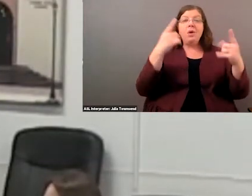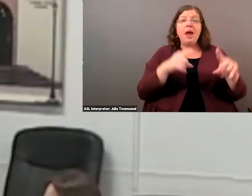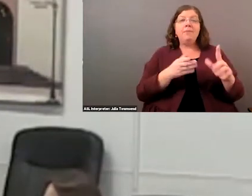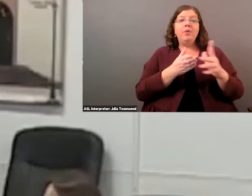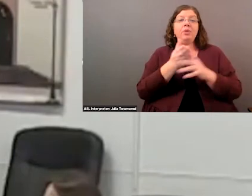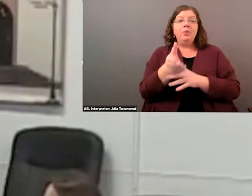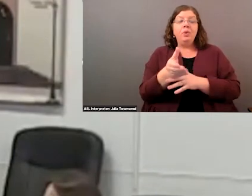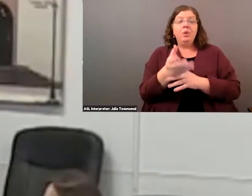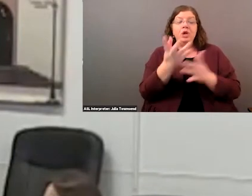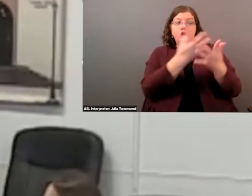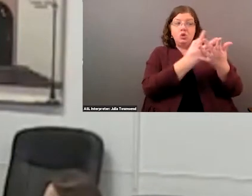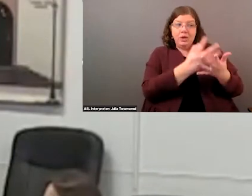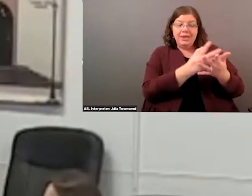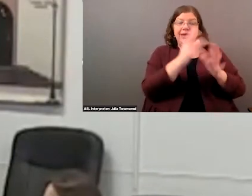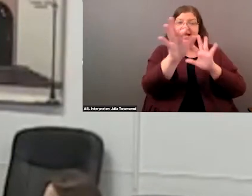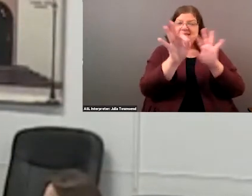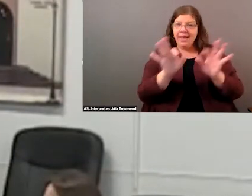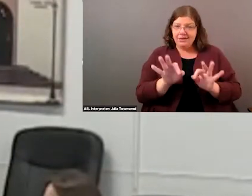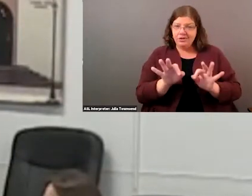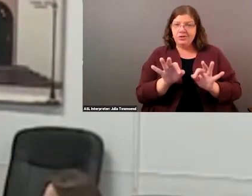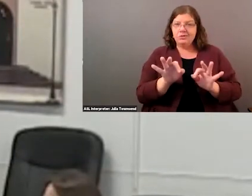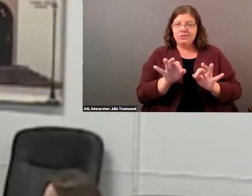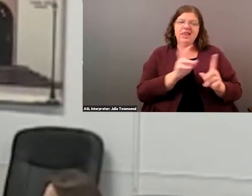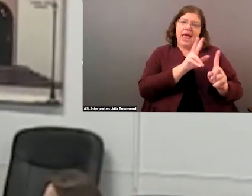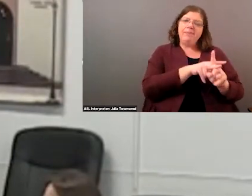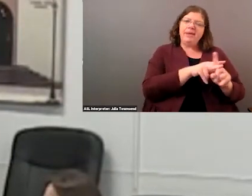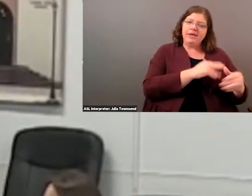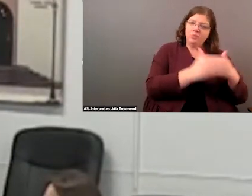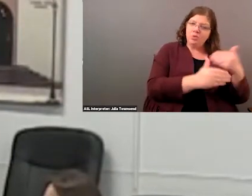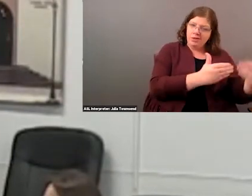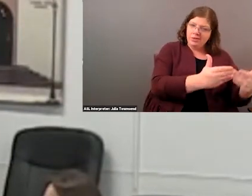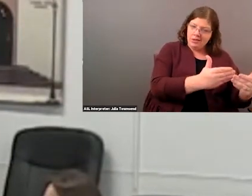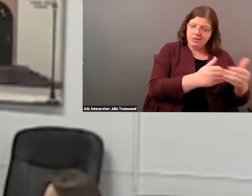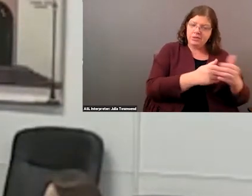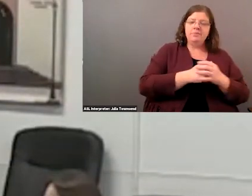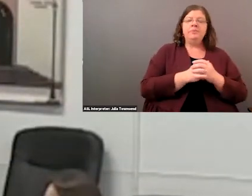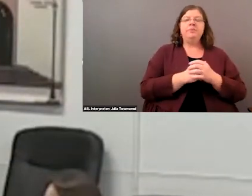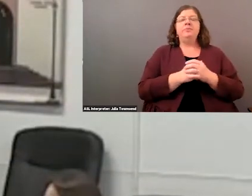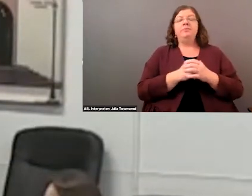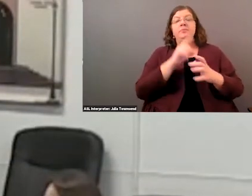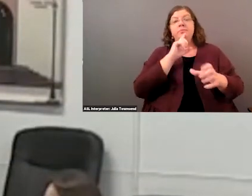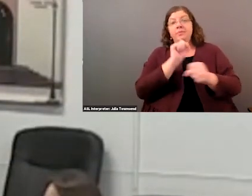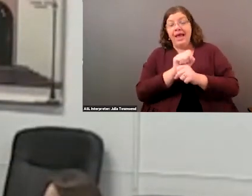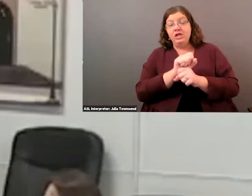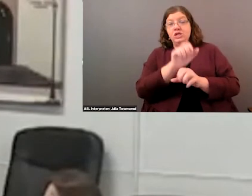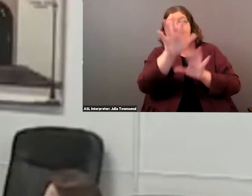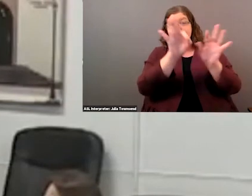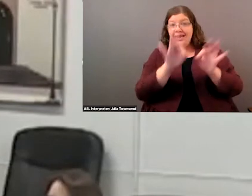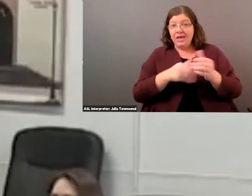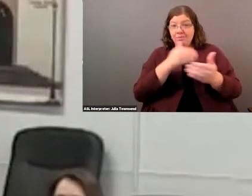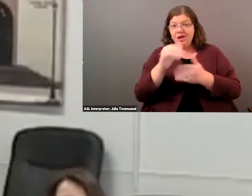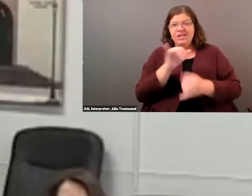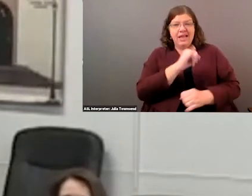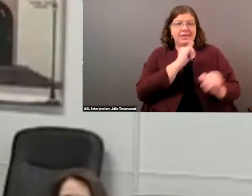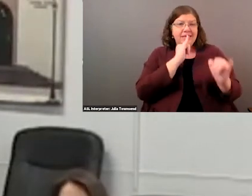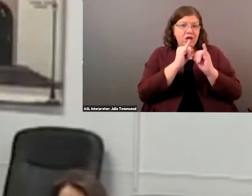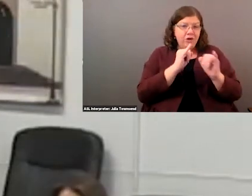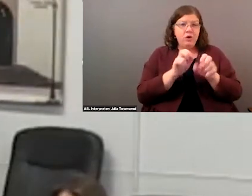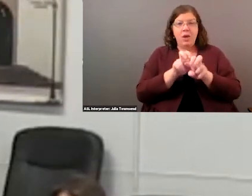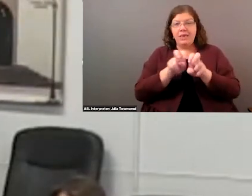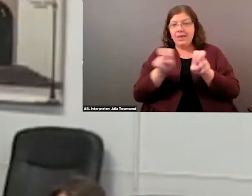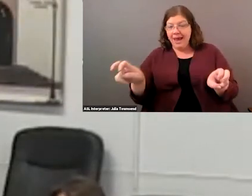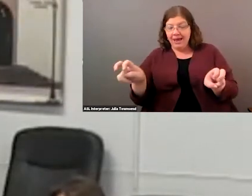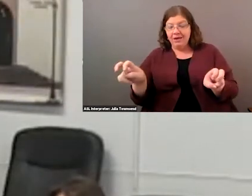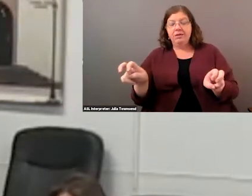the actual selection process, which is the interview and the panel, and obviously it matters the makeup of our panel that interviews people. But